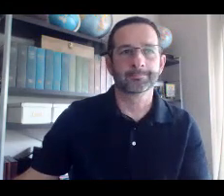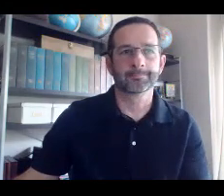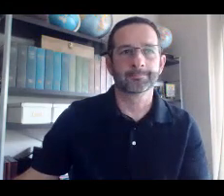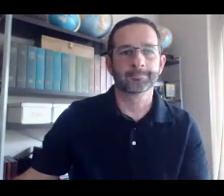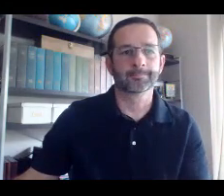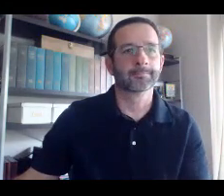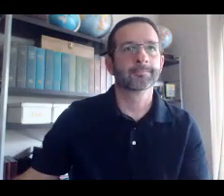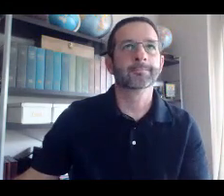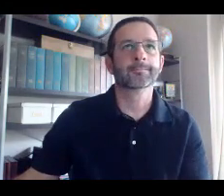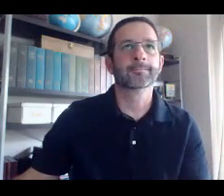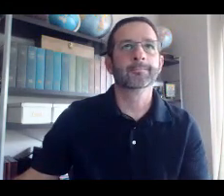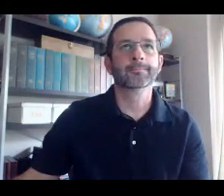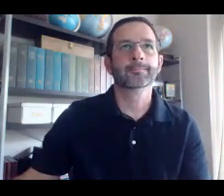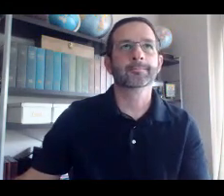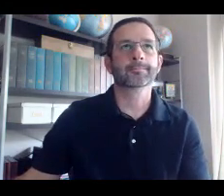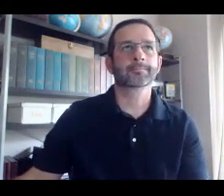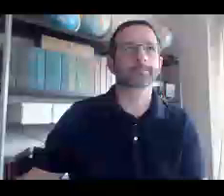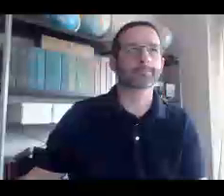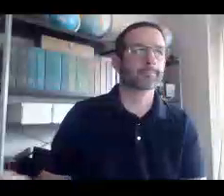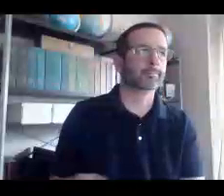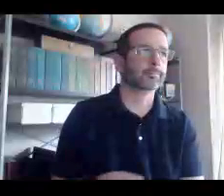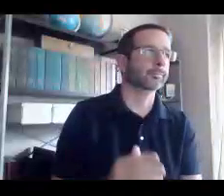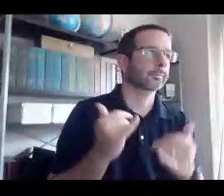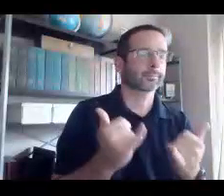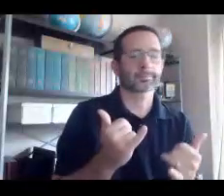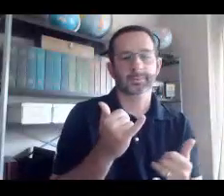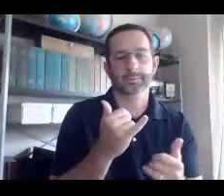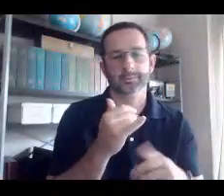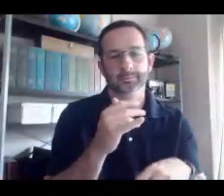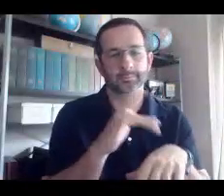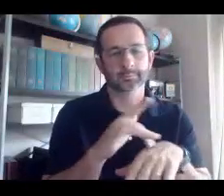All right, thank you, Carla.